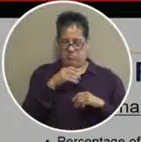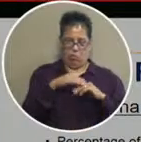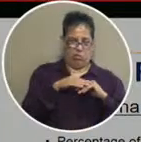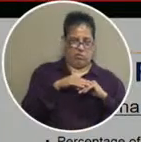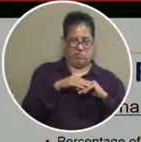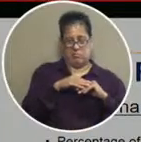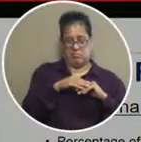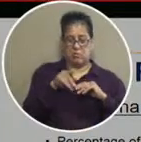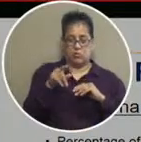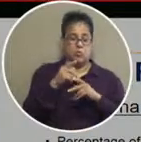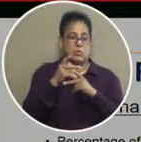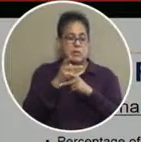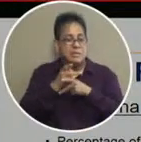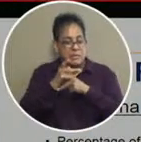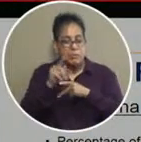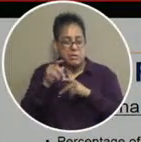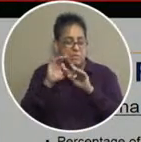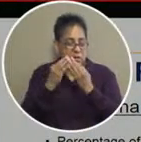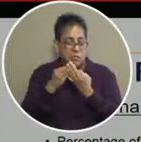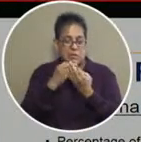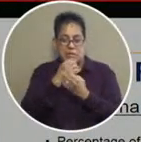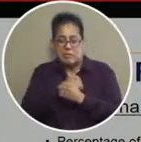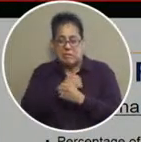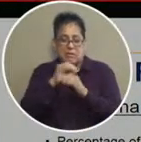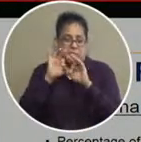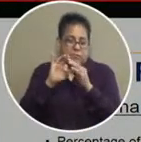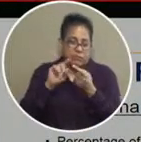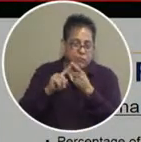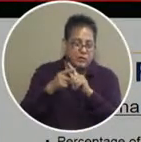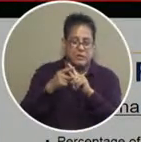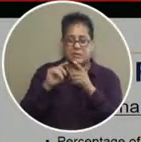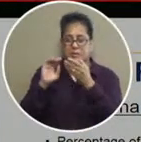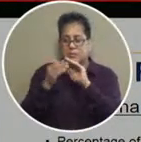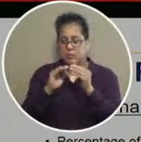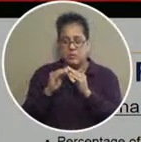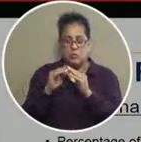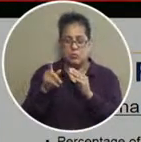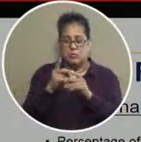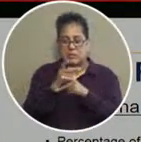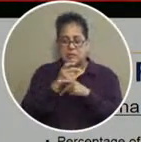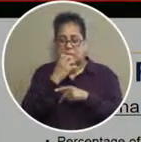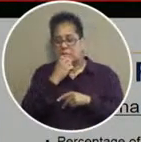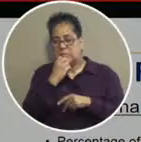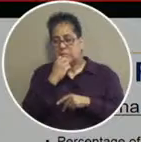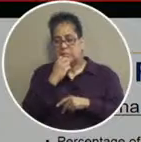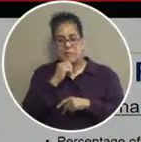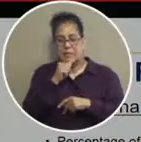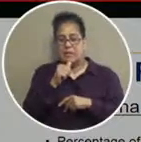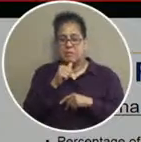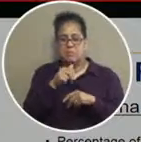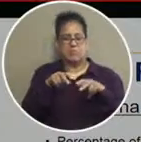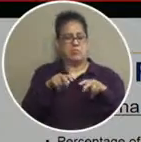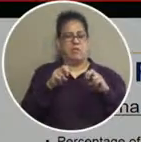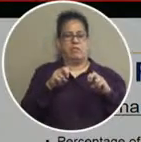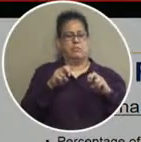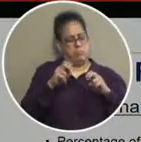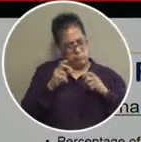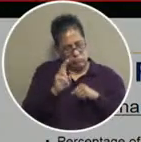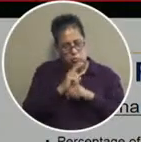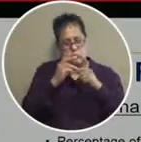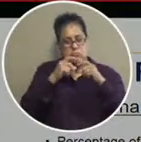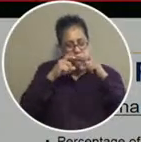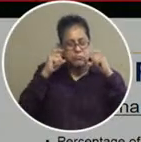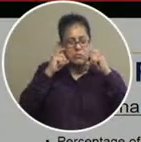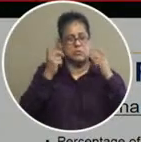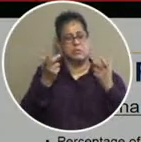if you care about your loved ones and you care about your friends and you care about your community, be selfless and put a mask on. The same